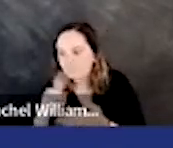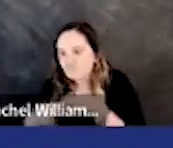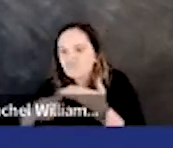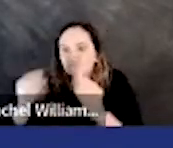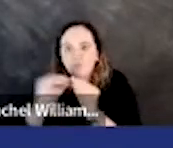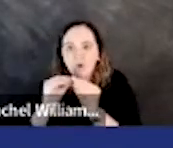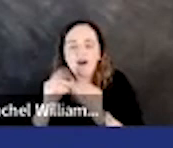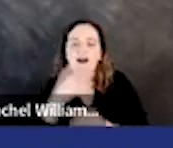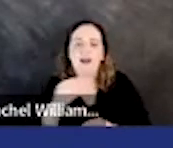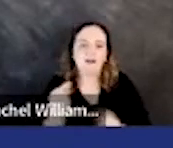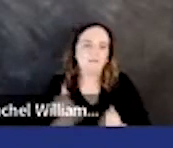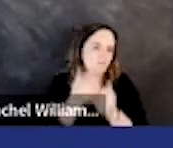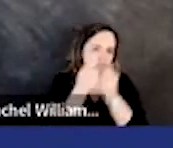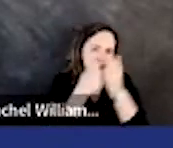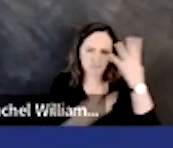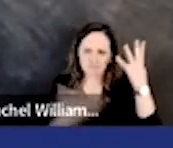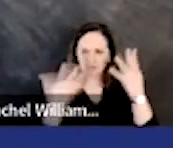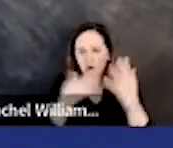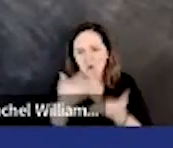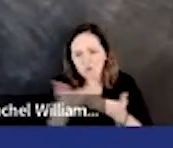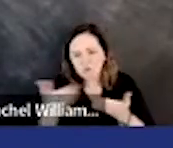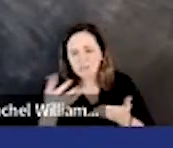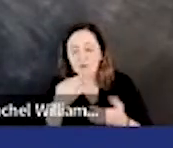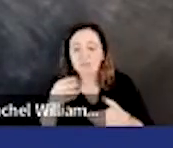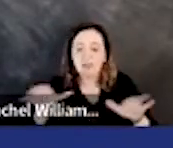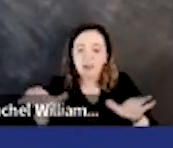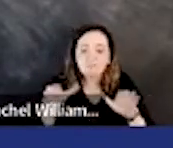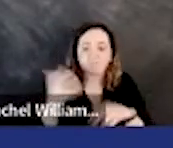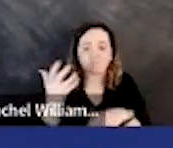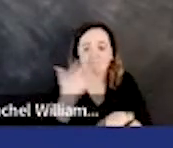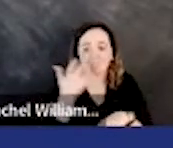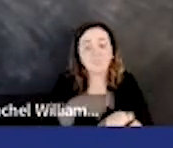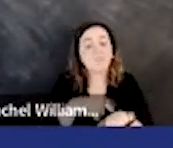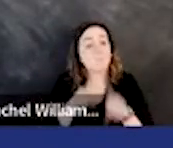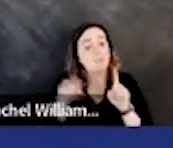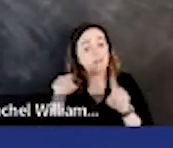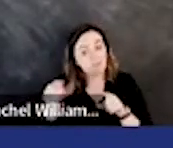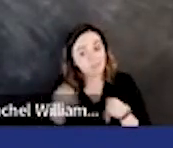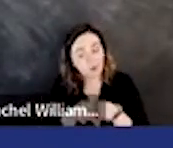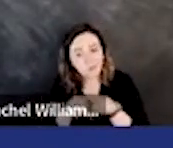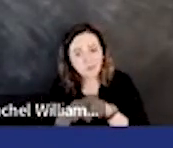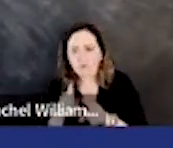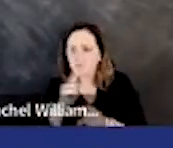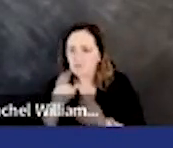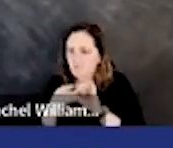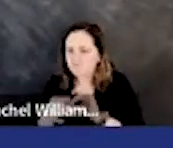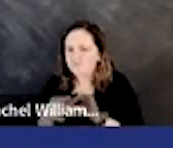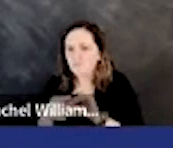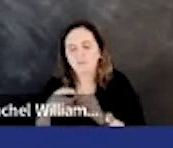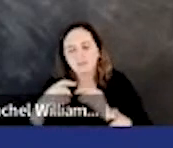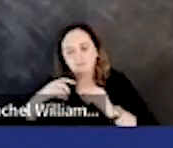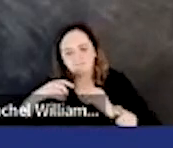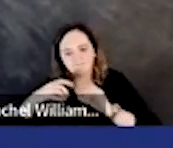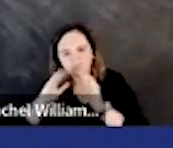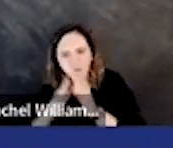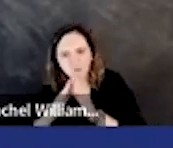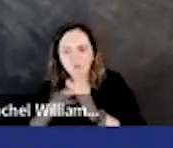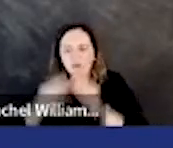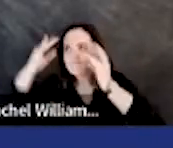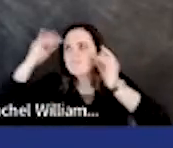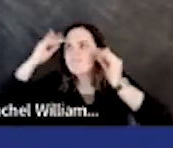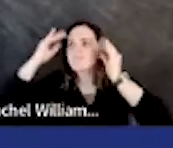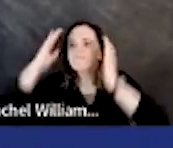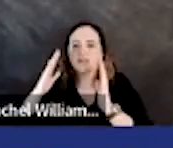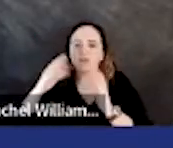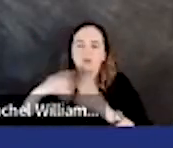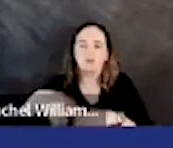more. But more than just resources and selectivity, the Morehead Cane is a close-knit community of thinkers and adventurers.